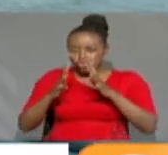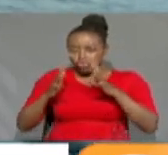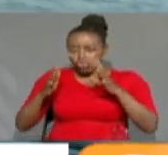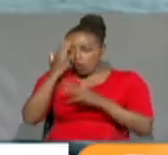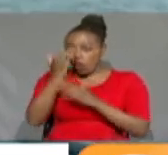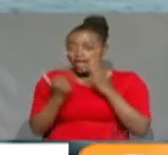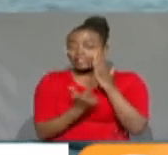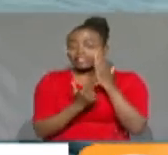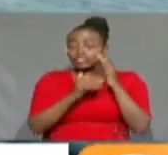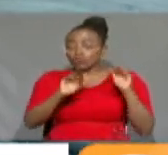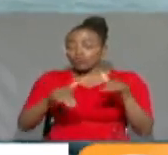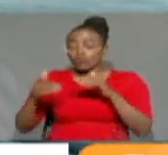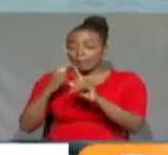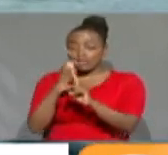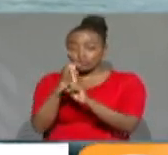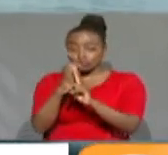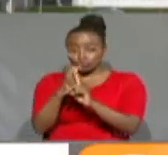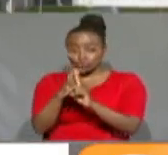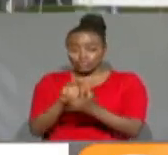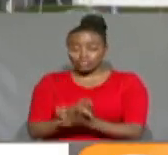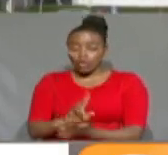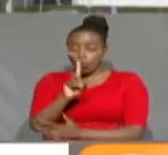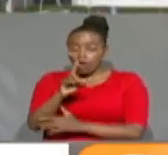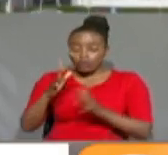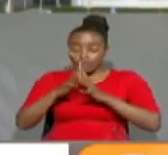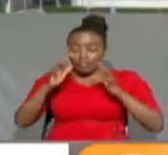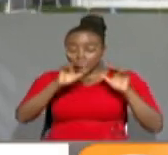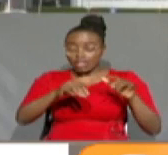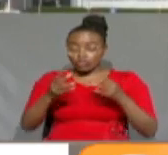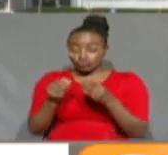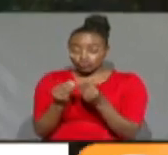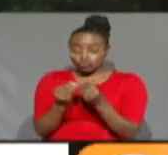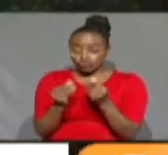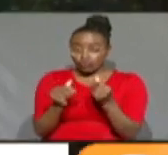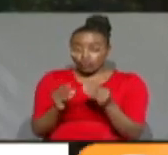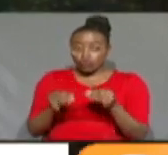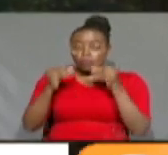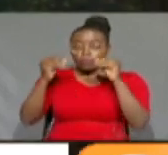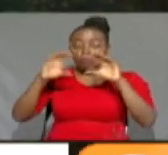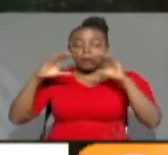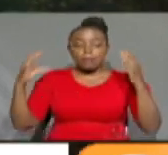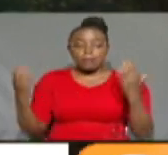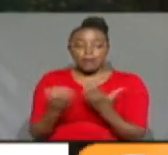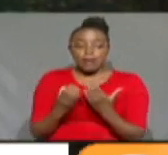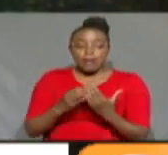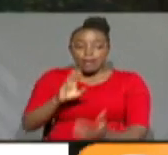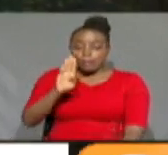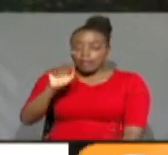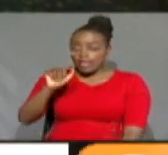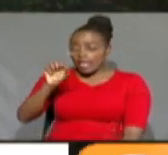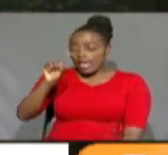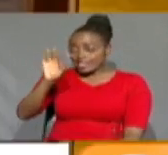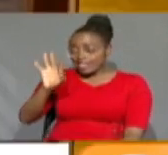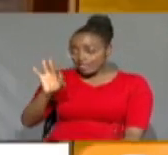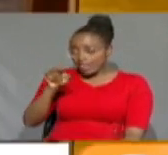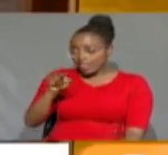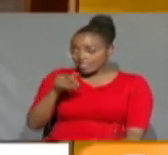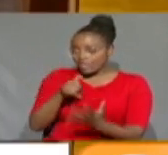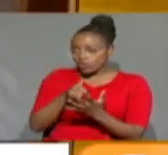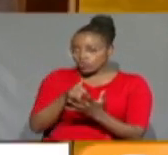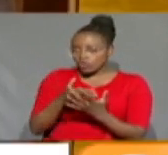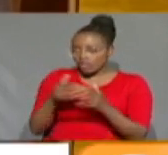by digital farming tools. One of the largest agricultural solutions providers in the world, BASF, is among